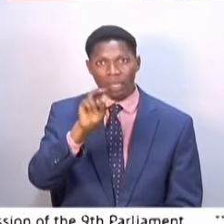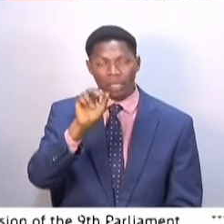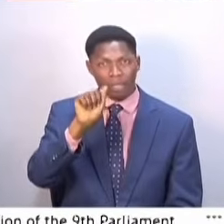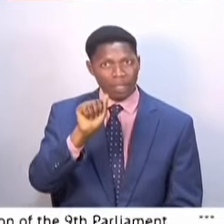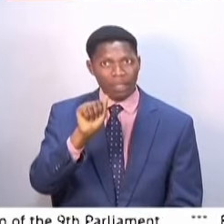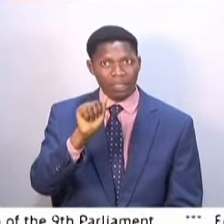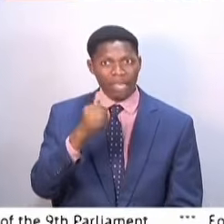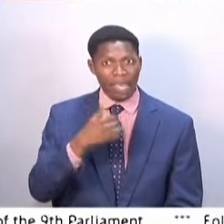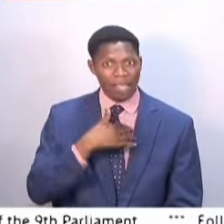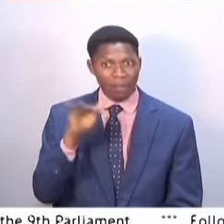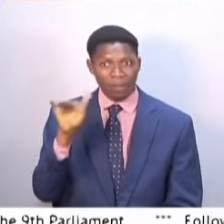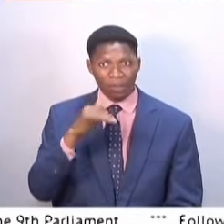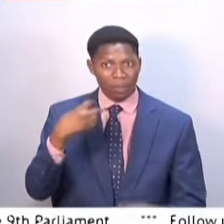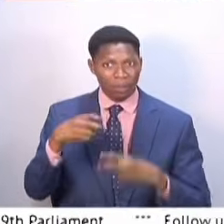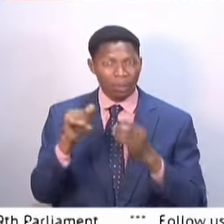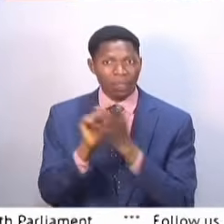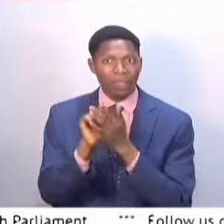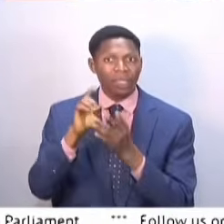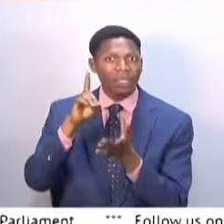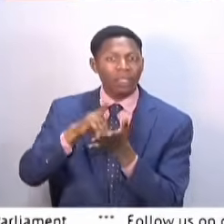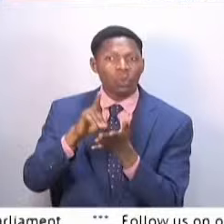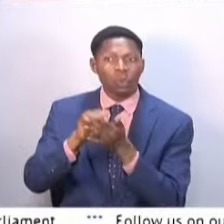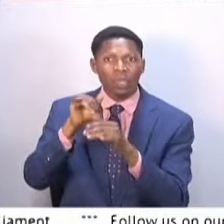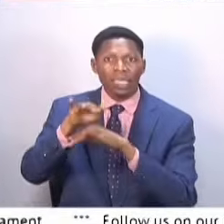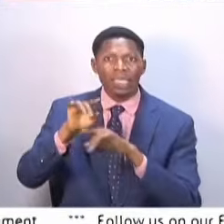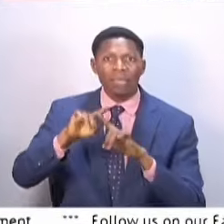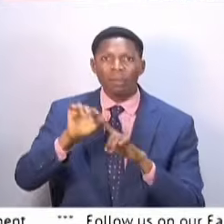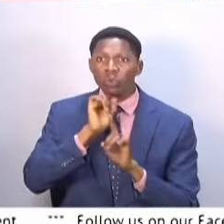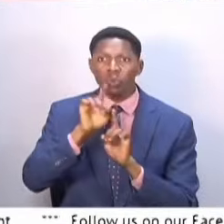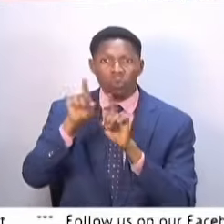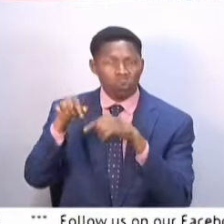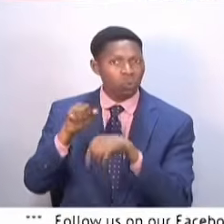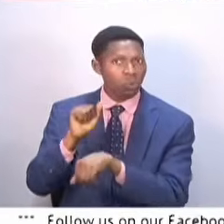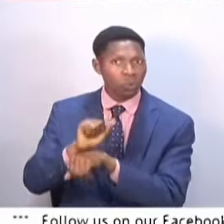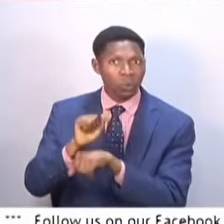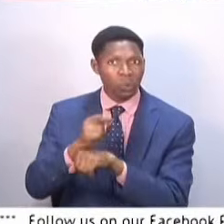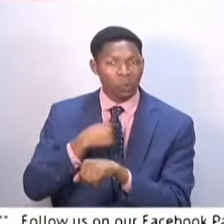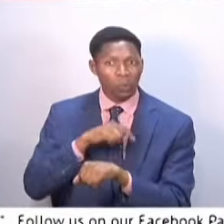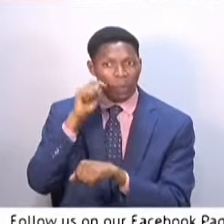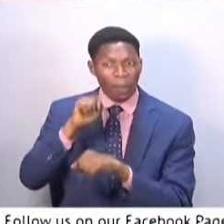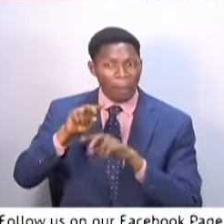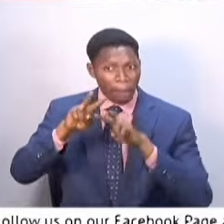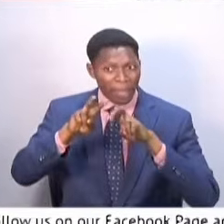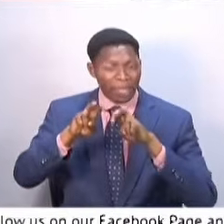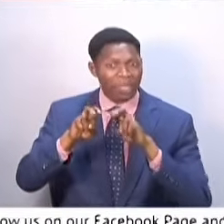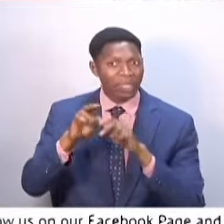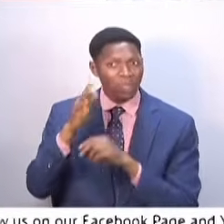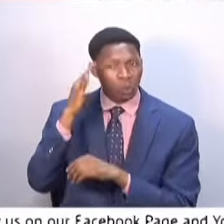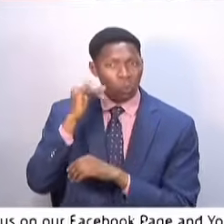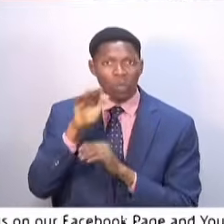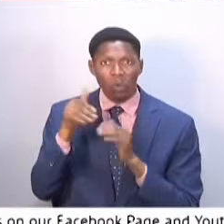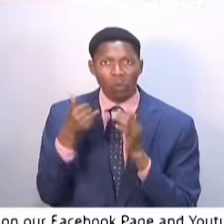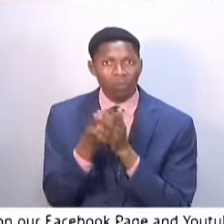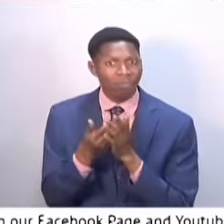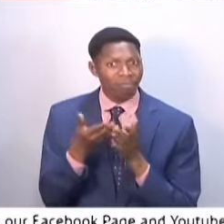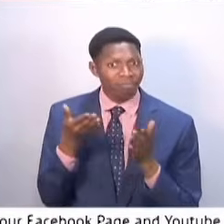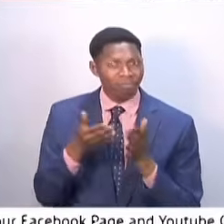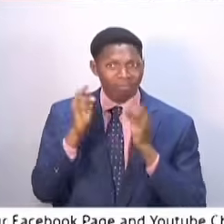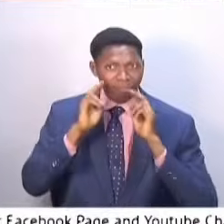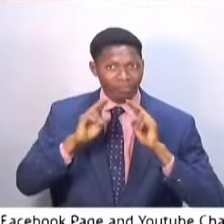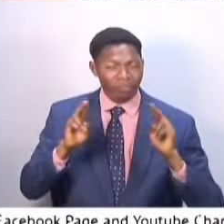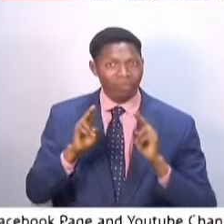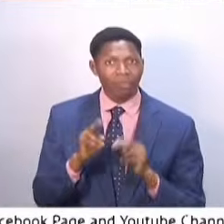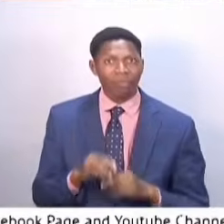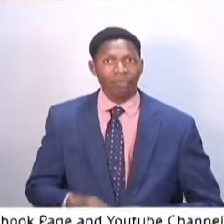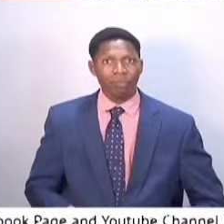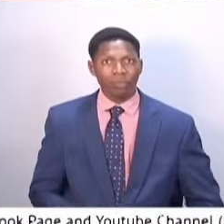where doctors are posted and they do not report to duty. We need to interrogate the reasons for this, and indeed, it certainly